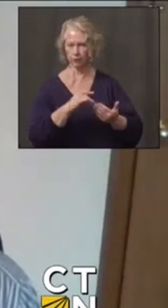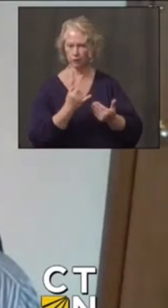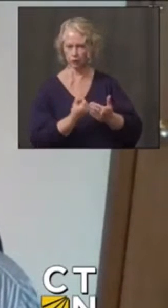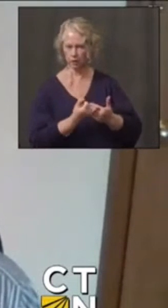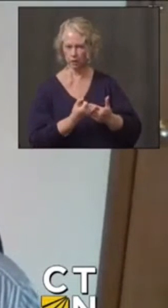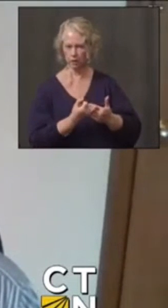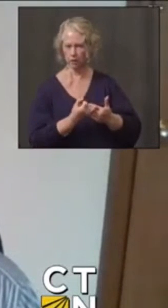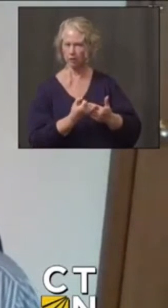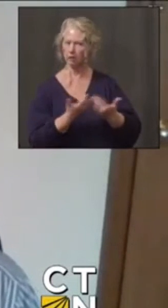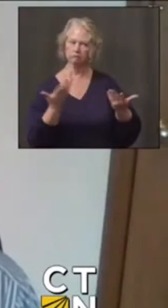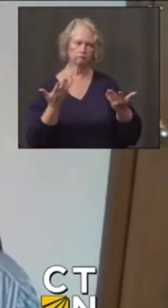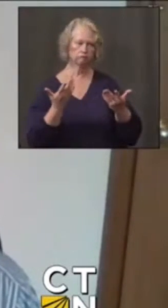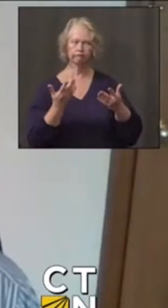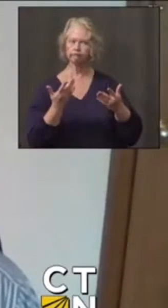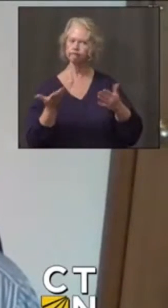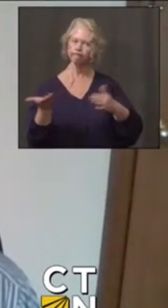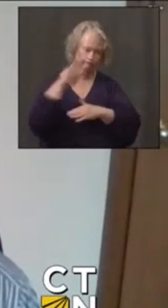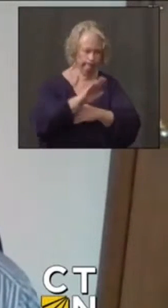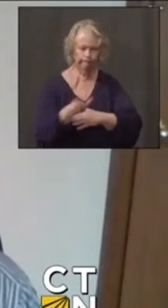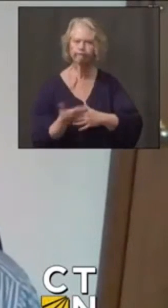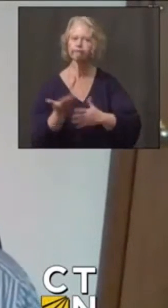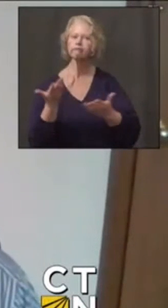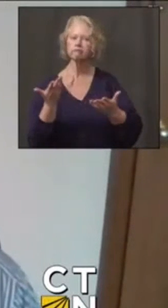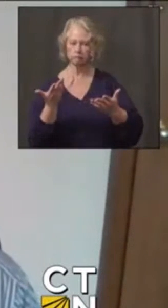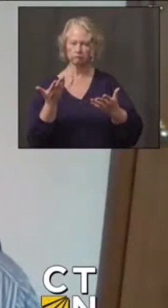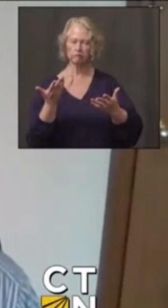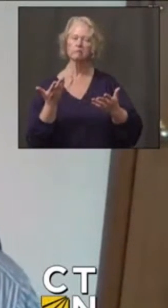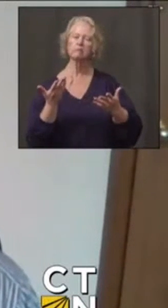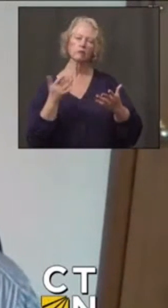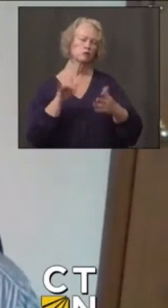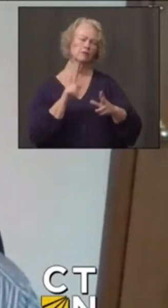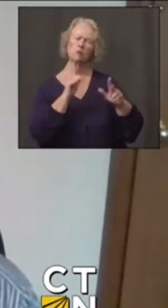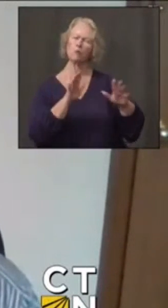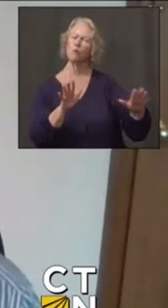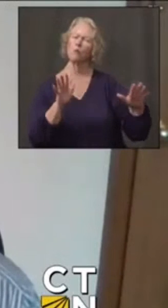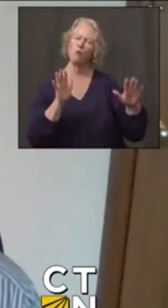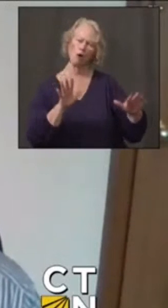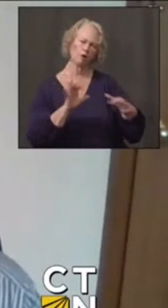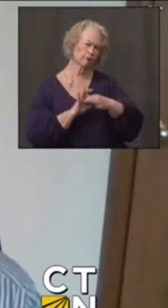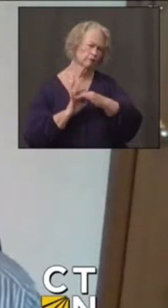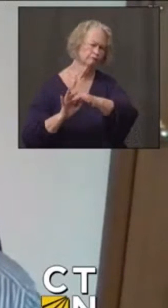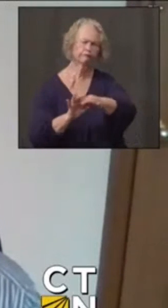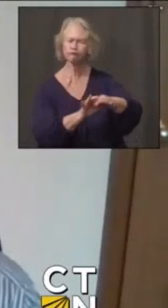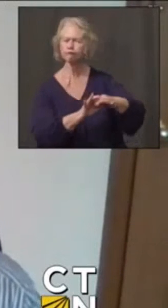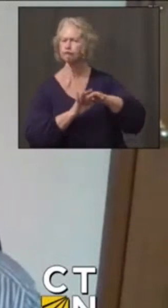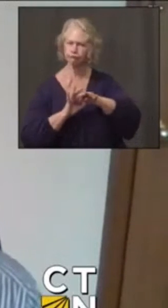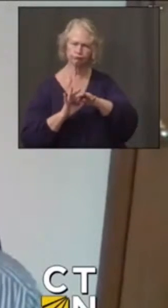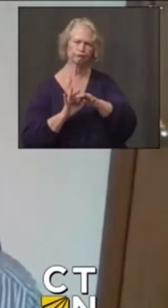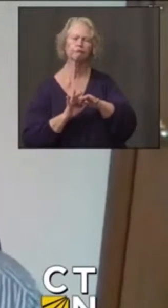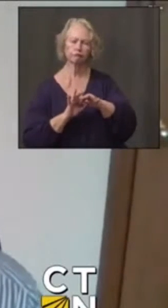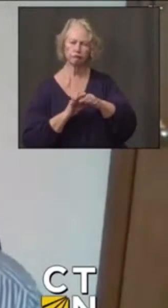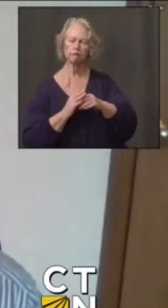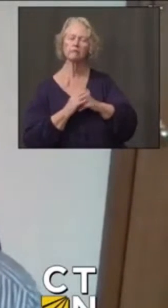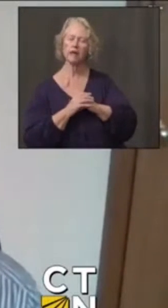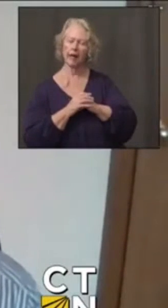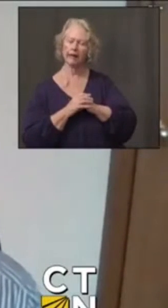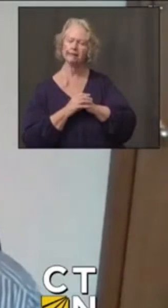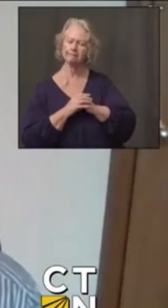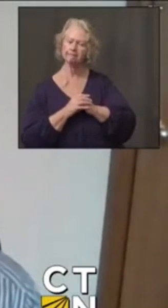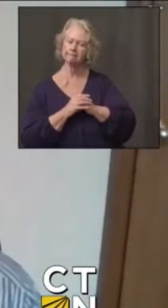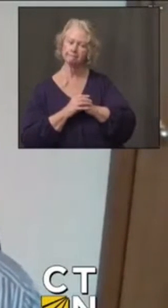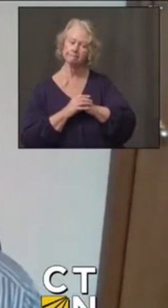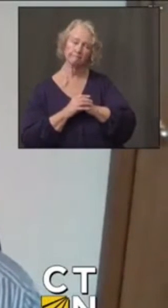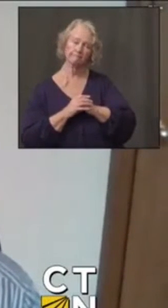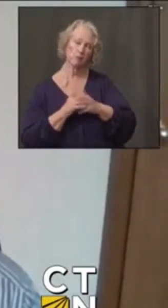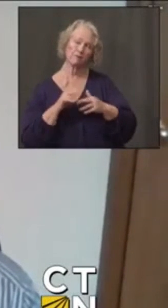the clock. So it's really been this great collaborative effort among our research sites. And I'm really proud